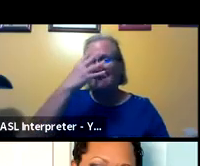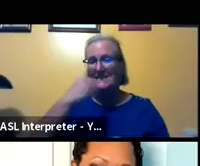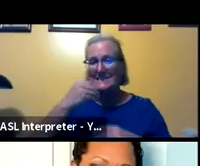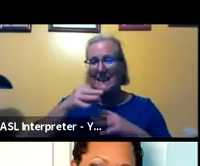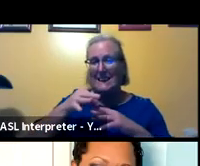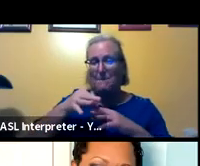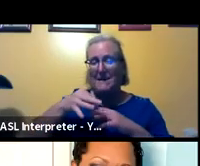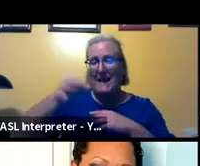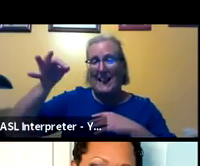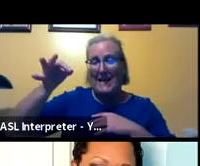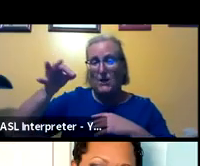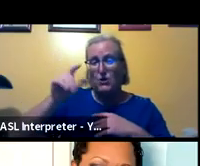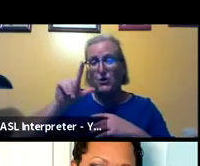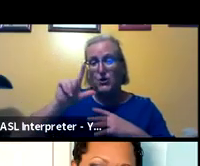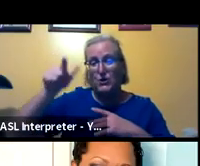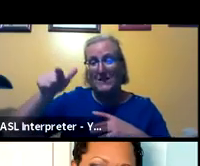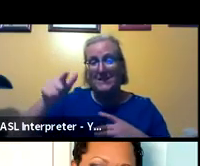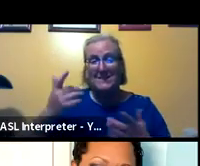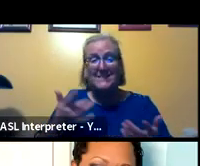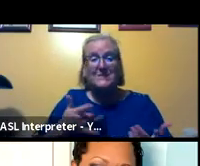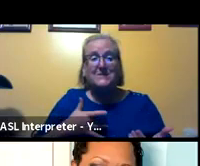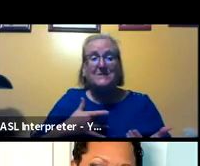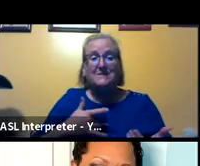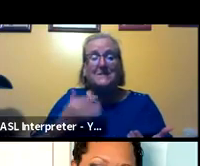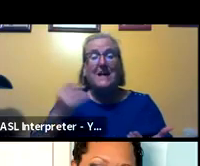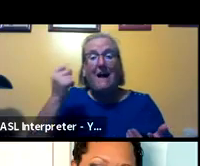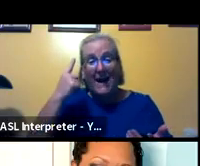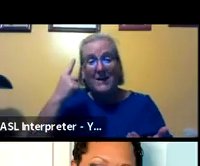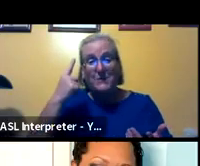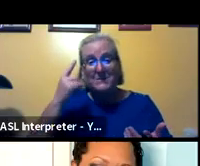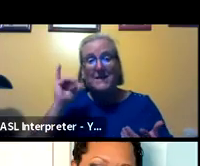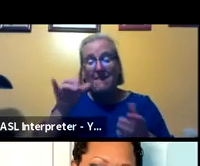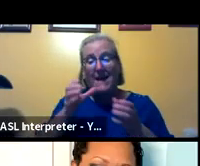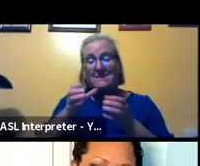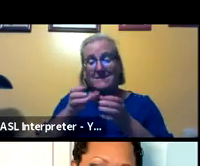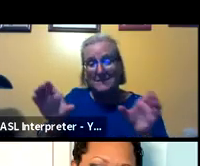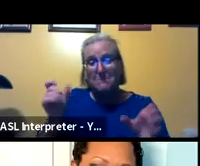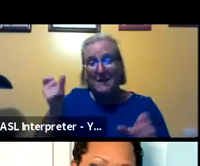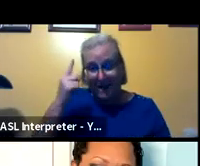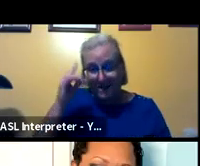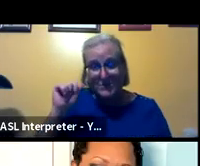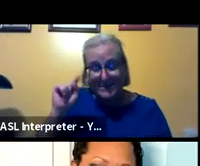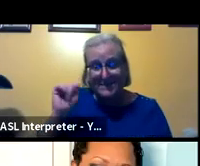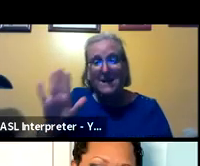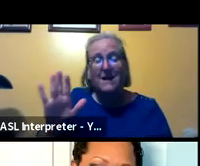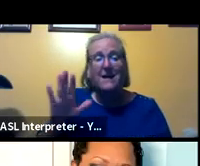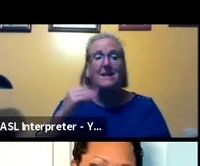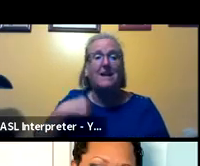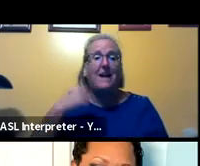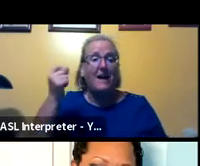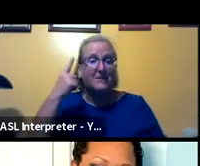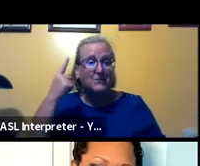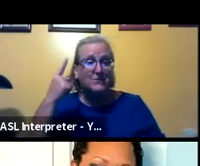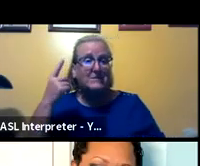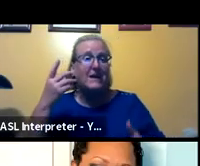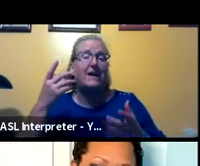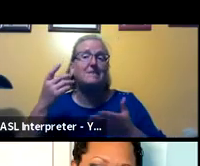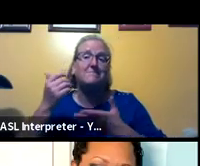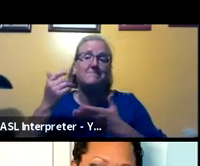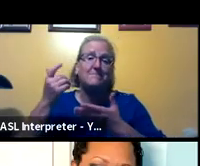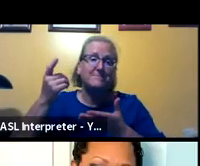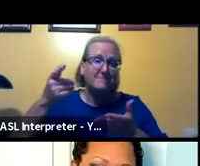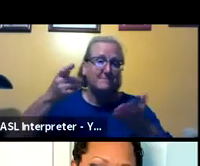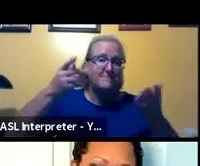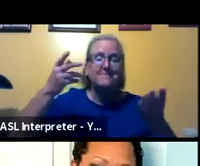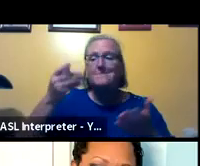So it feels like I understand the need for the split. I understand lining up with the sister schools because I